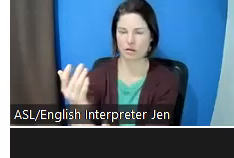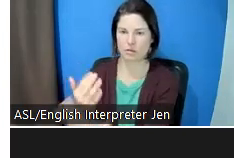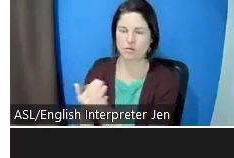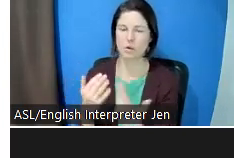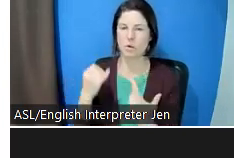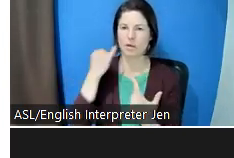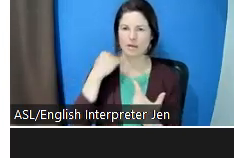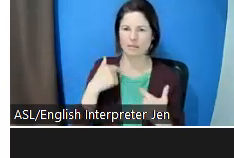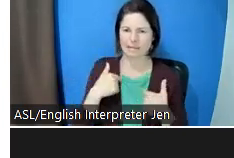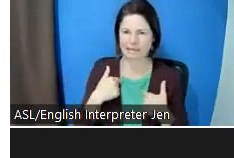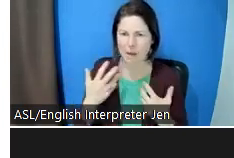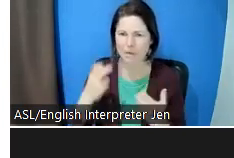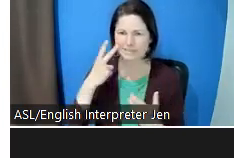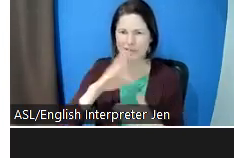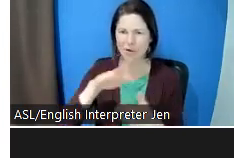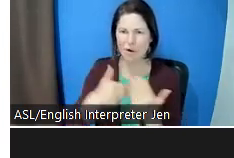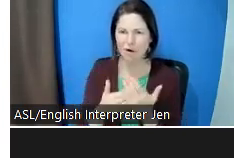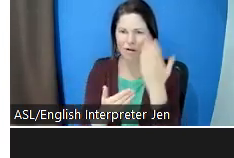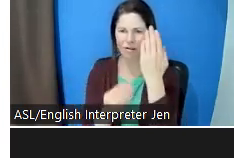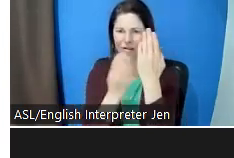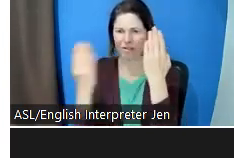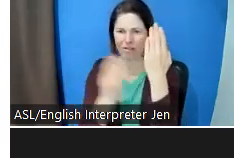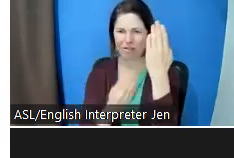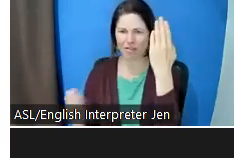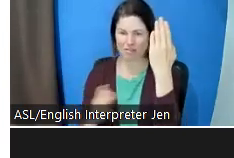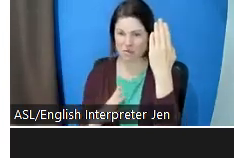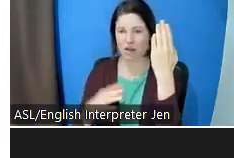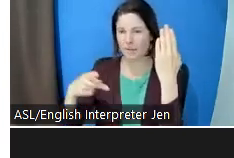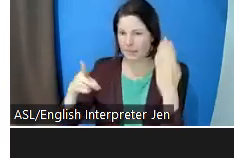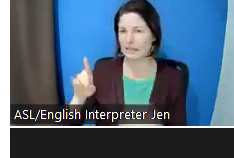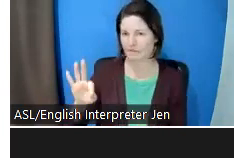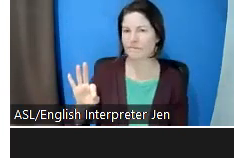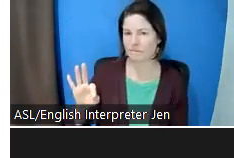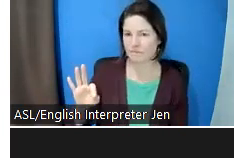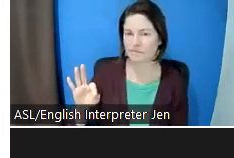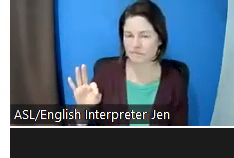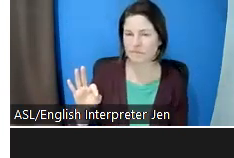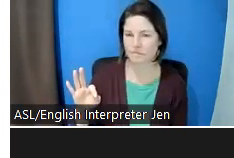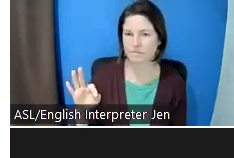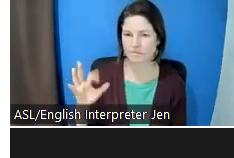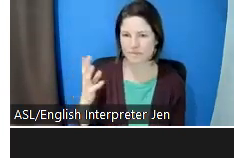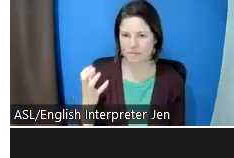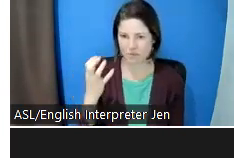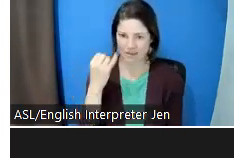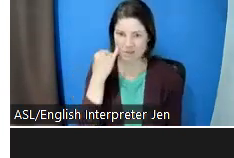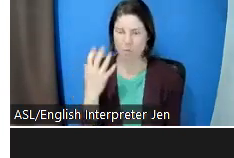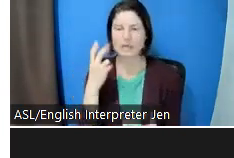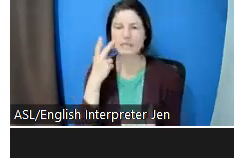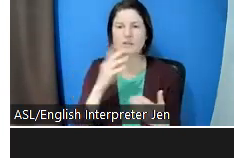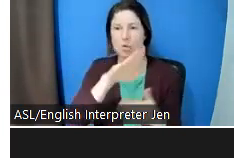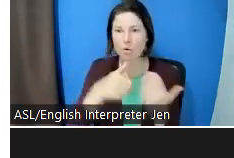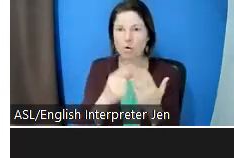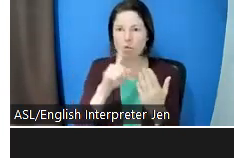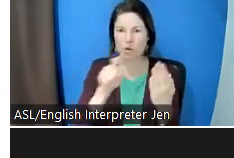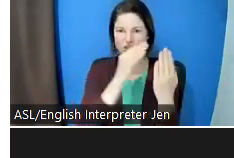to provide a PDF application, or if you want to get a chance to see what the entire application looks like and see all the questions at one